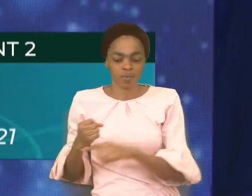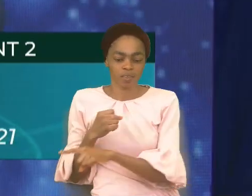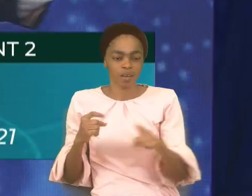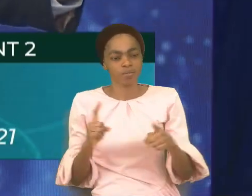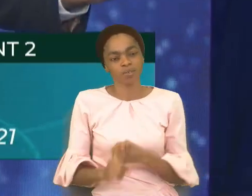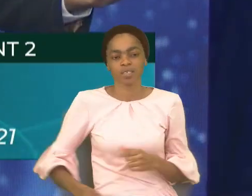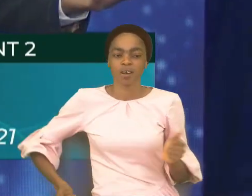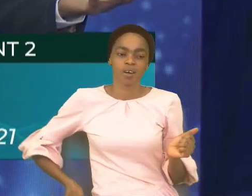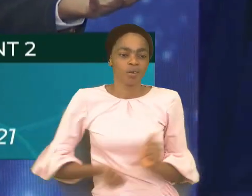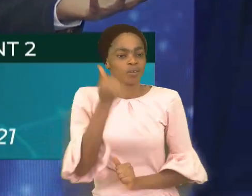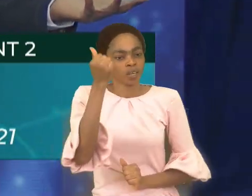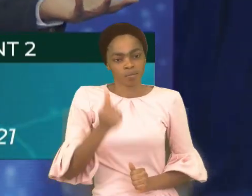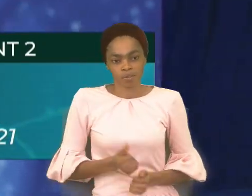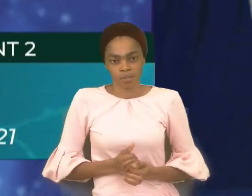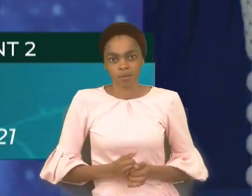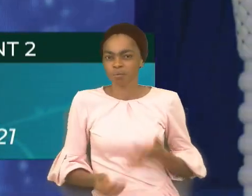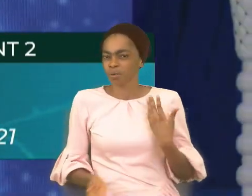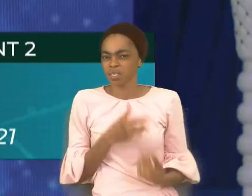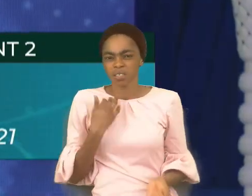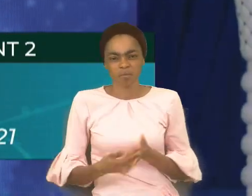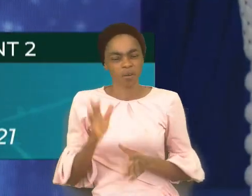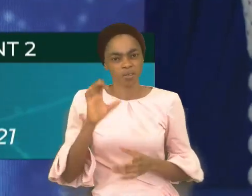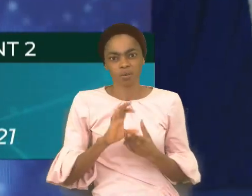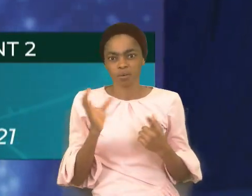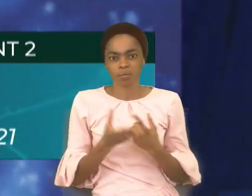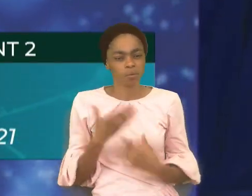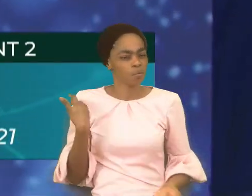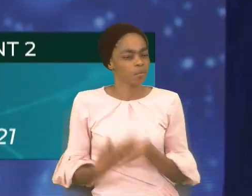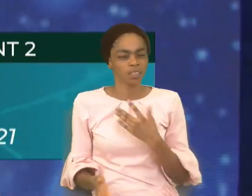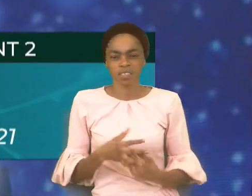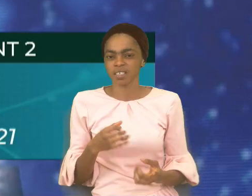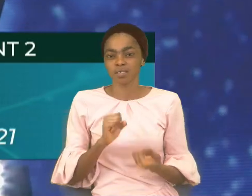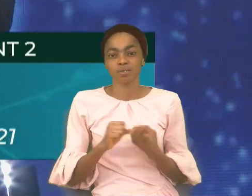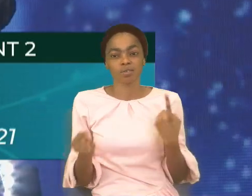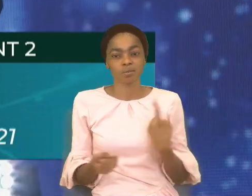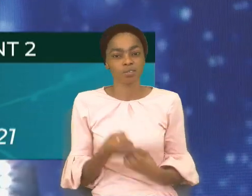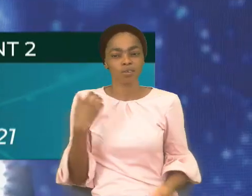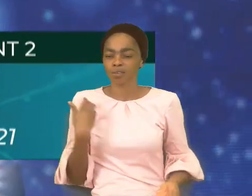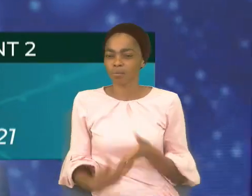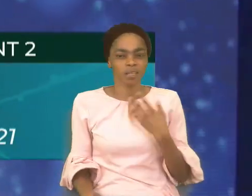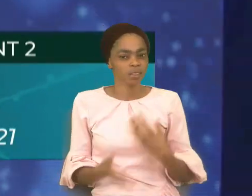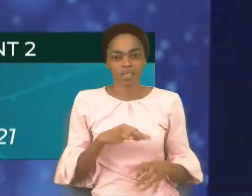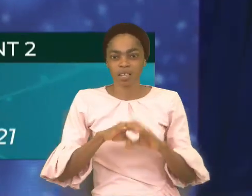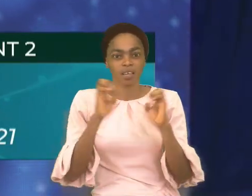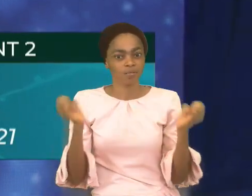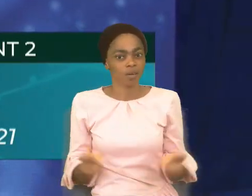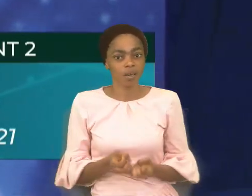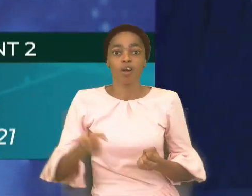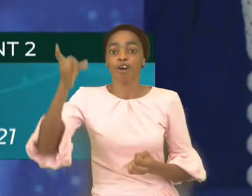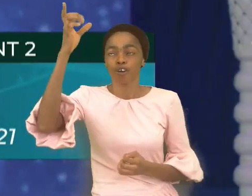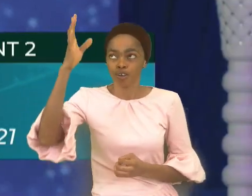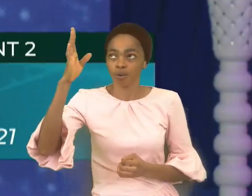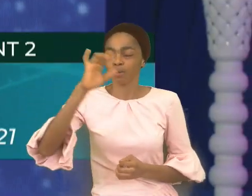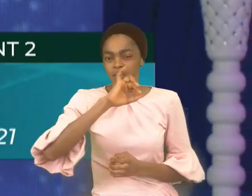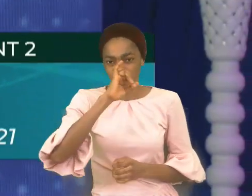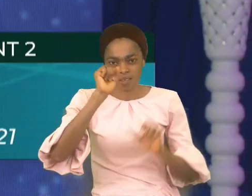surrounding, whatever your environment, he is able also to save them to